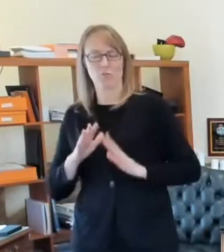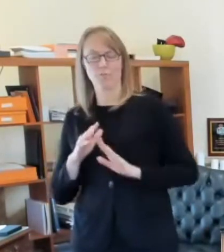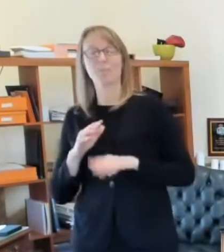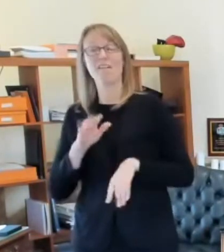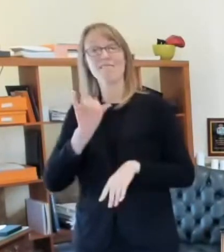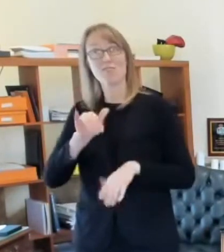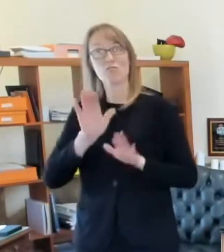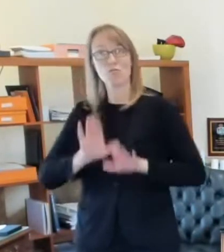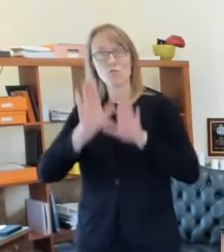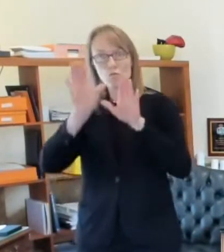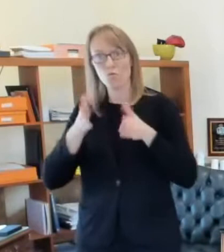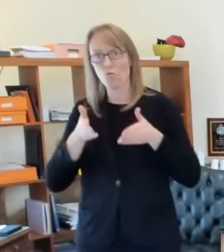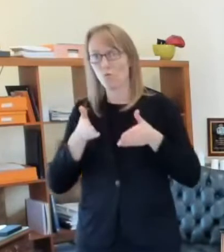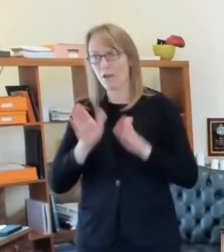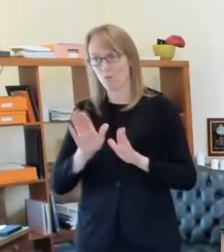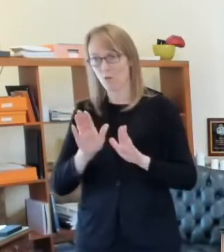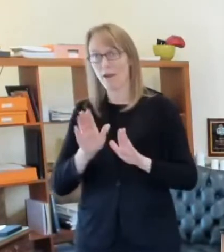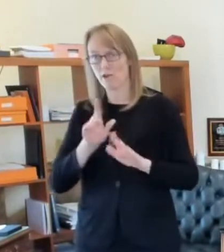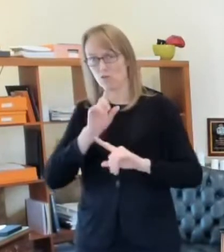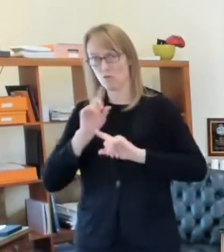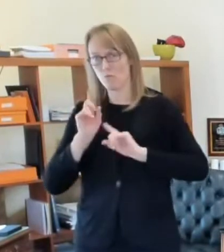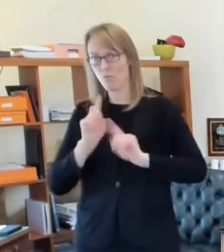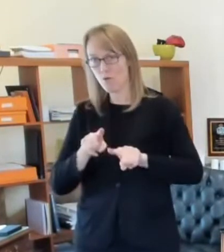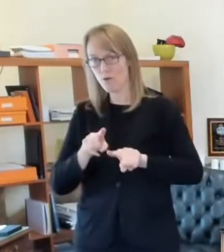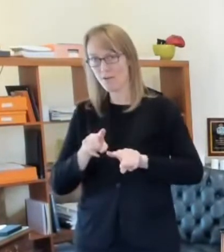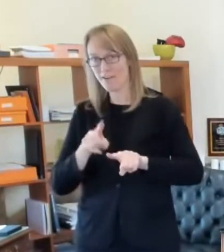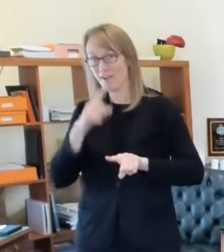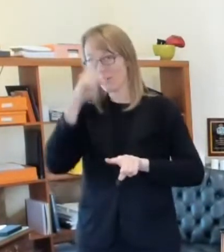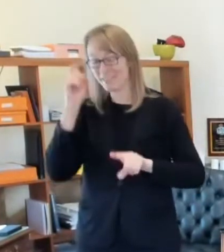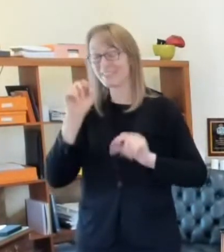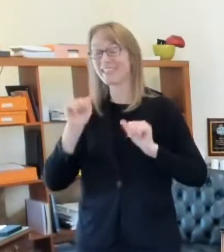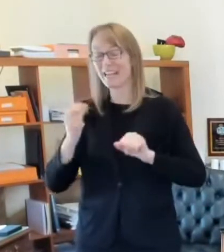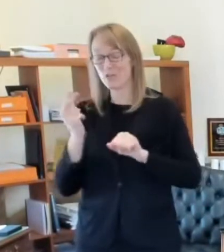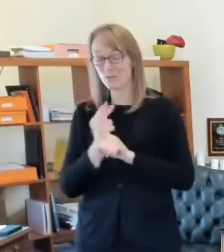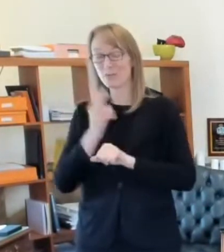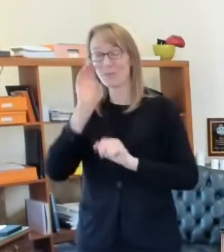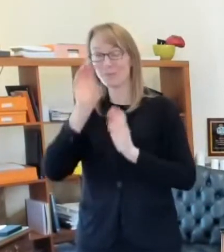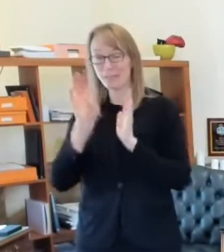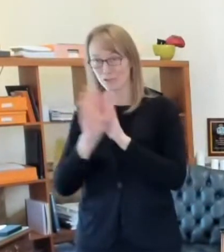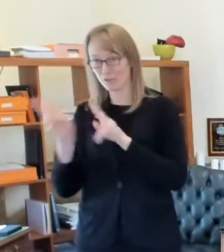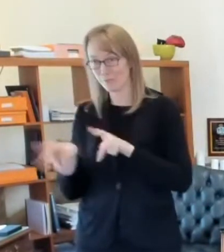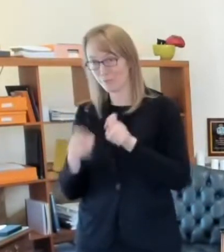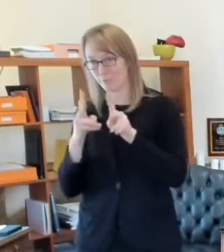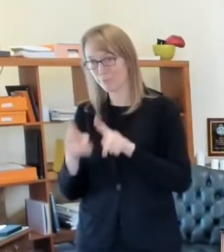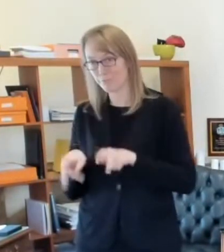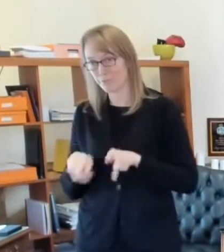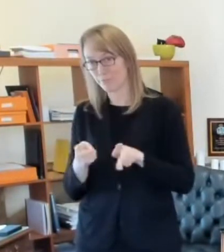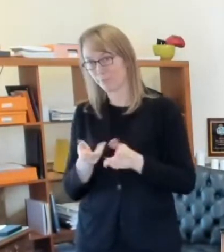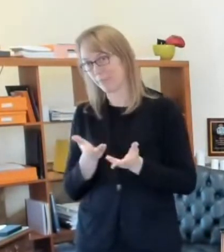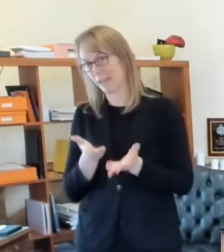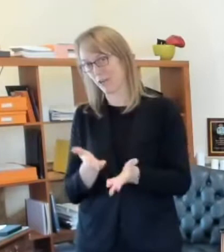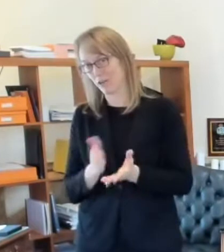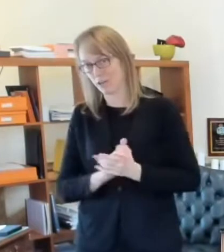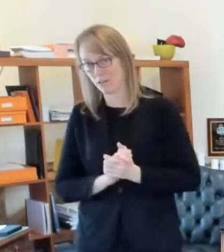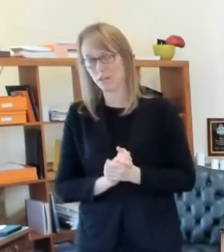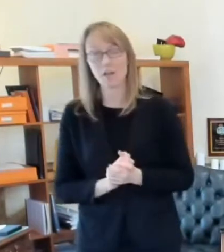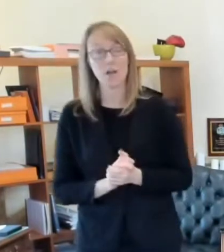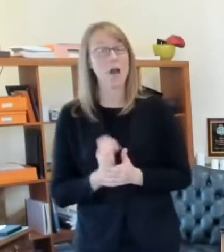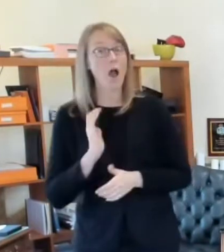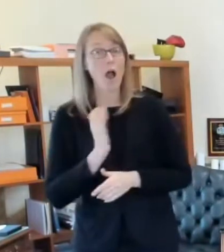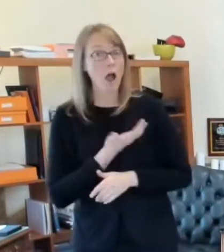So you can report issues that you see in that way. What do we advise in terms of holiday